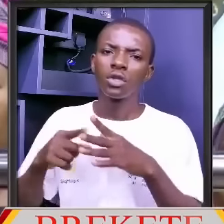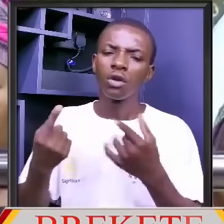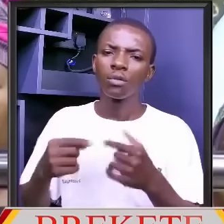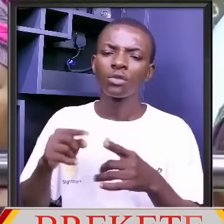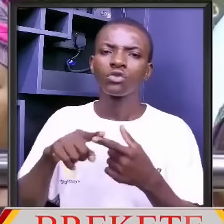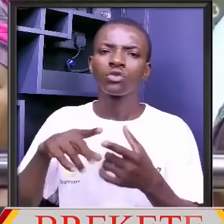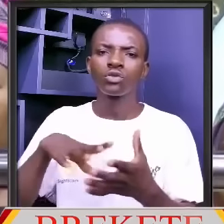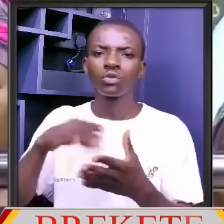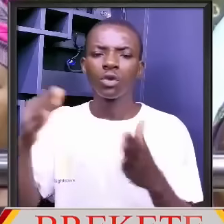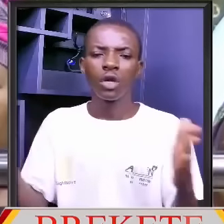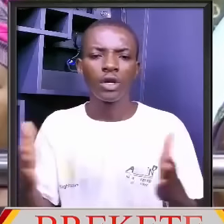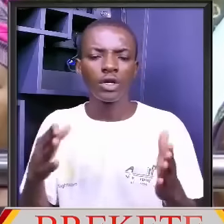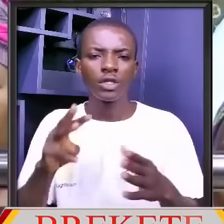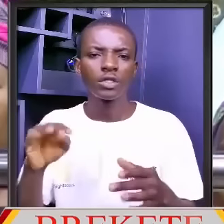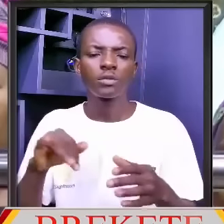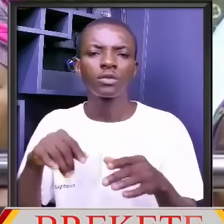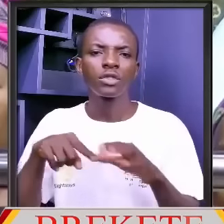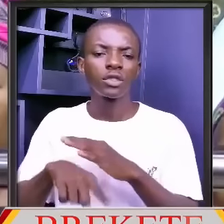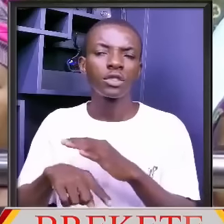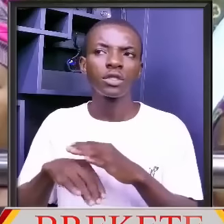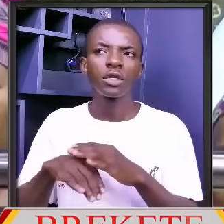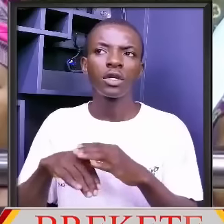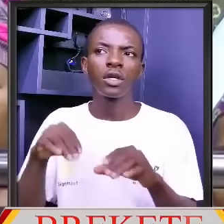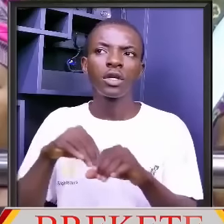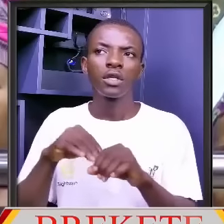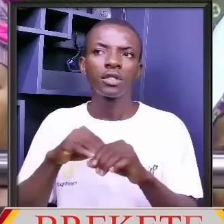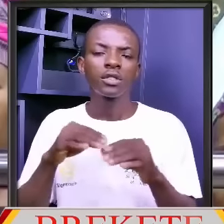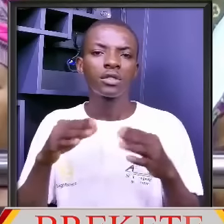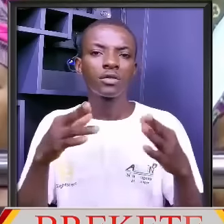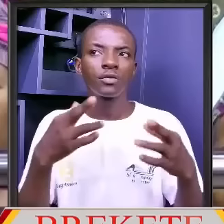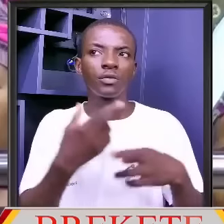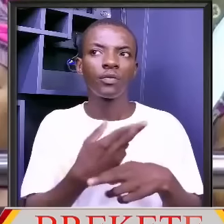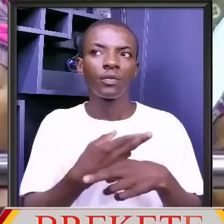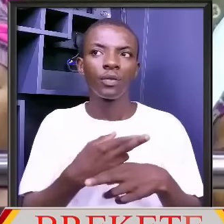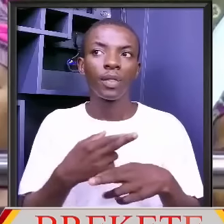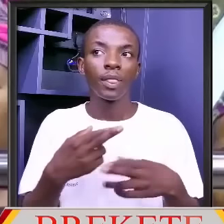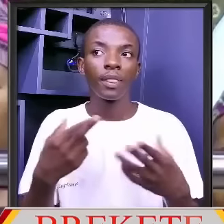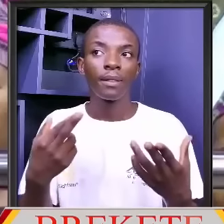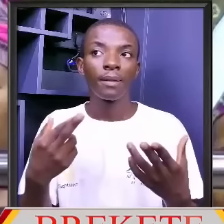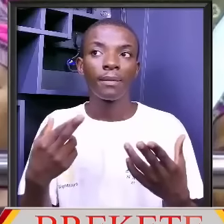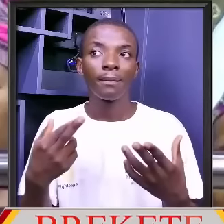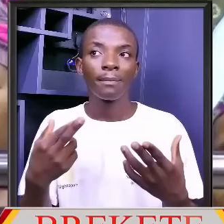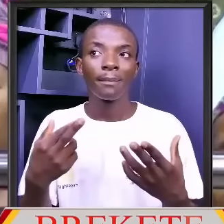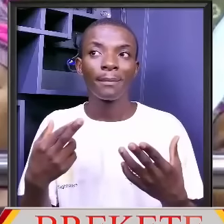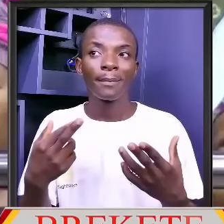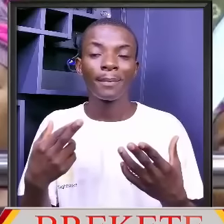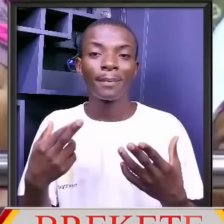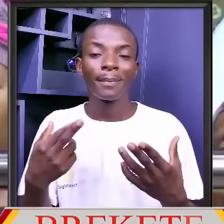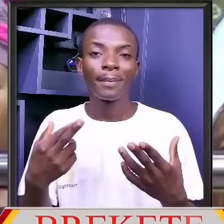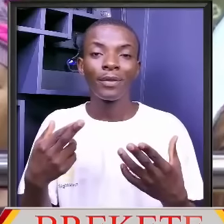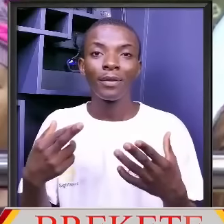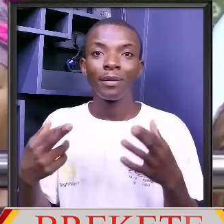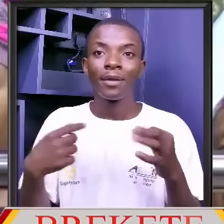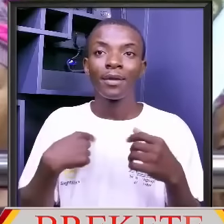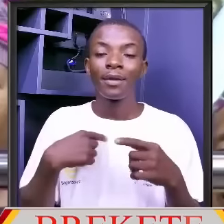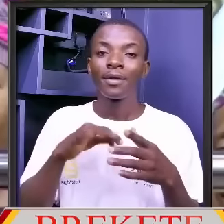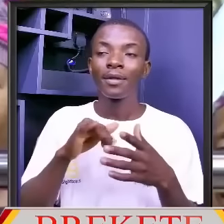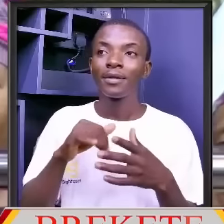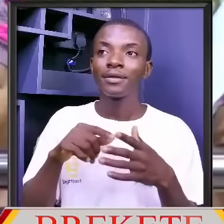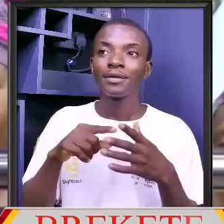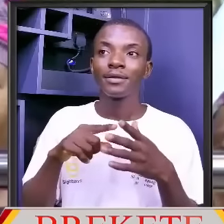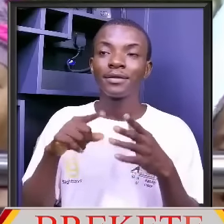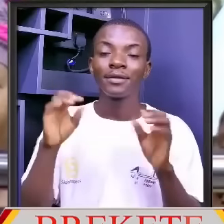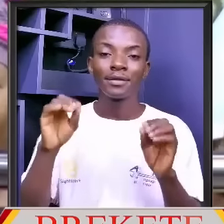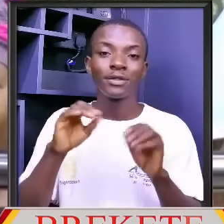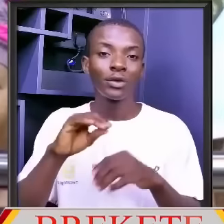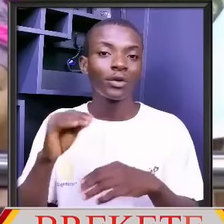I go arrange them, say make una stay inside house, make una stay. I go they teach them A for ample because now waiting I sabi. You when no sabi they come they